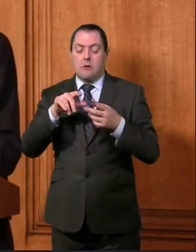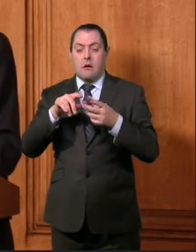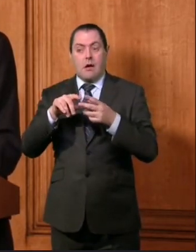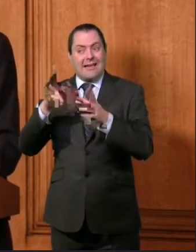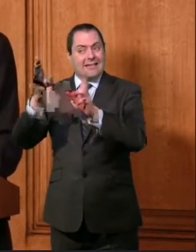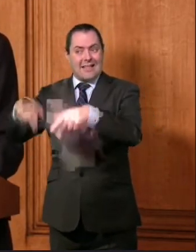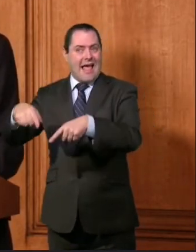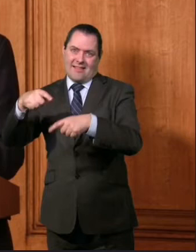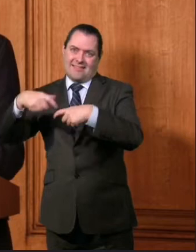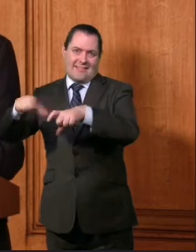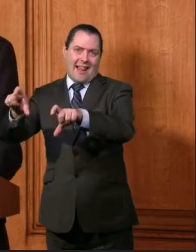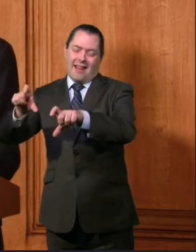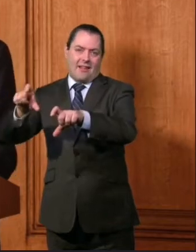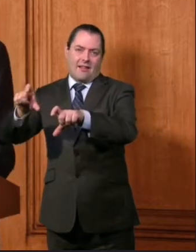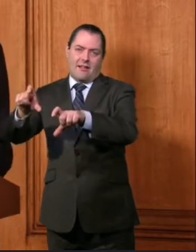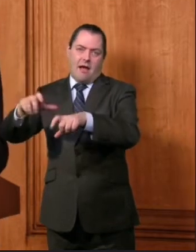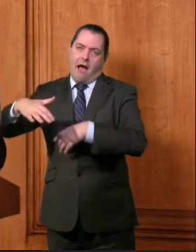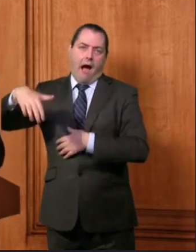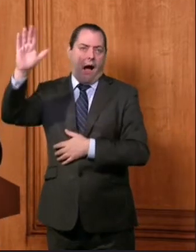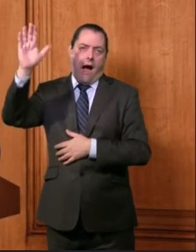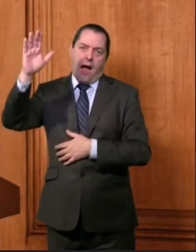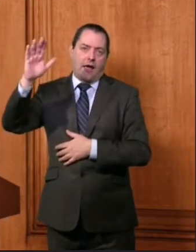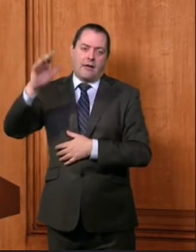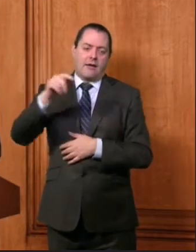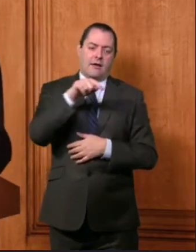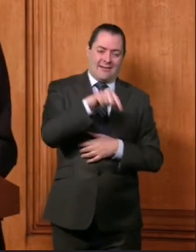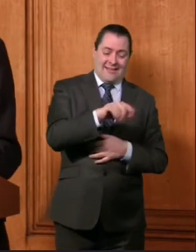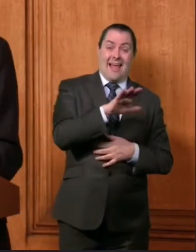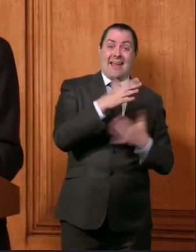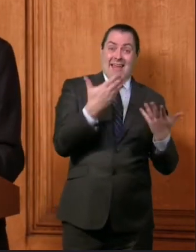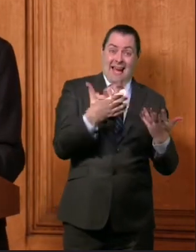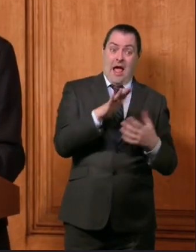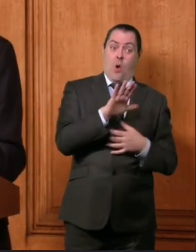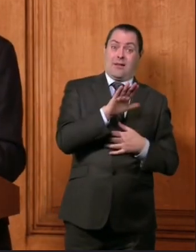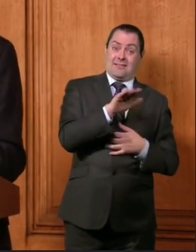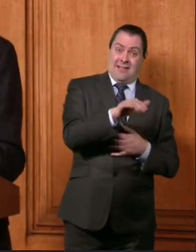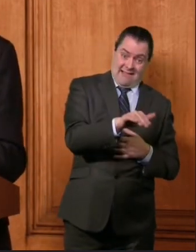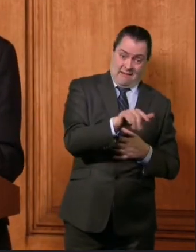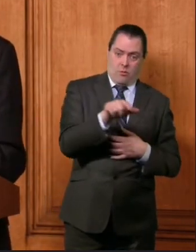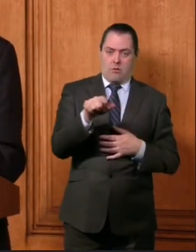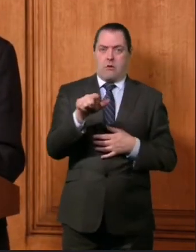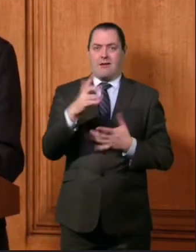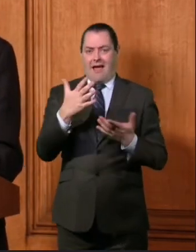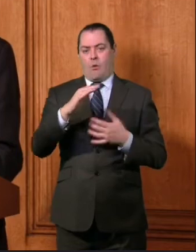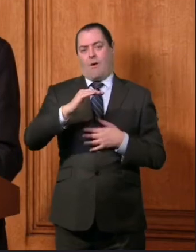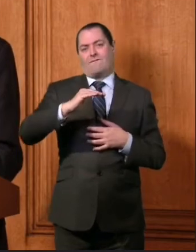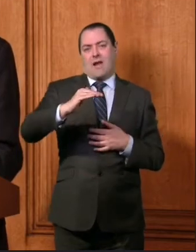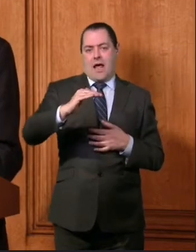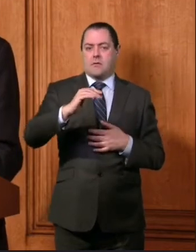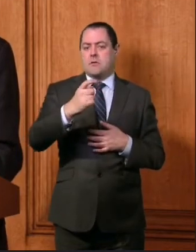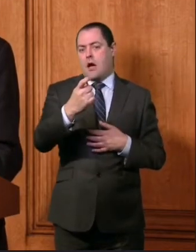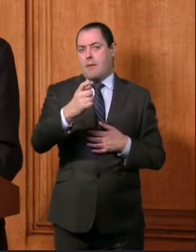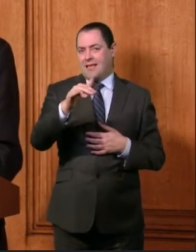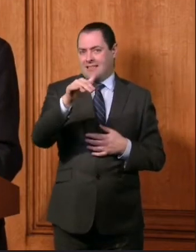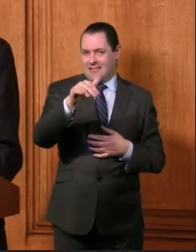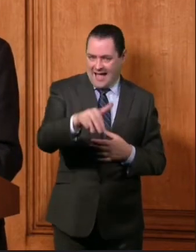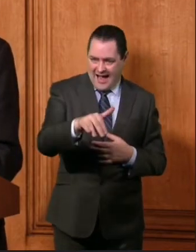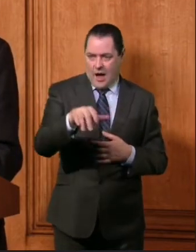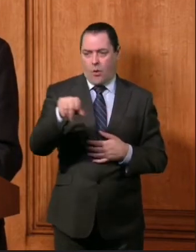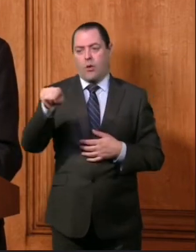future. So that it depends which peak you're talking about, but I'm just going to go back to the first point. This is high, very high, and